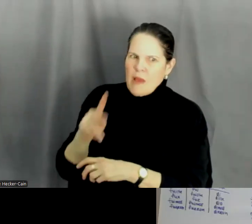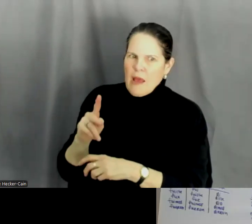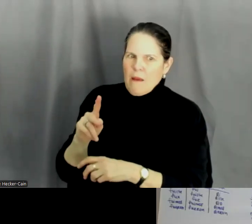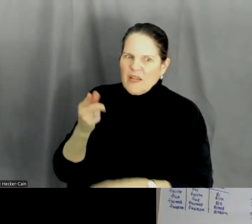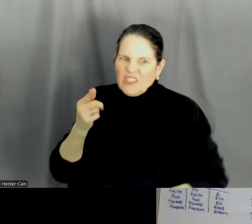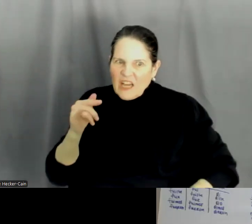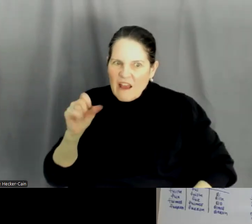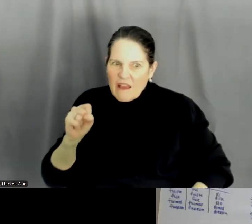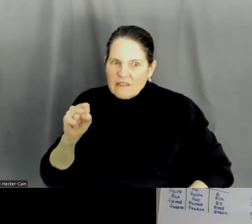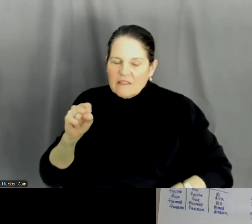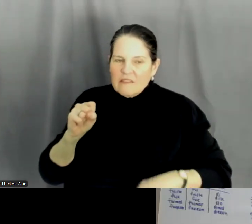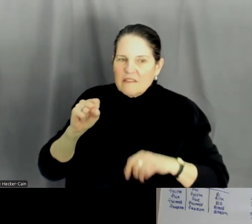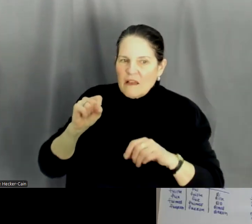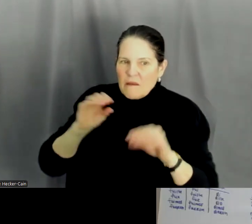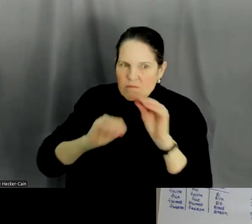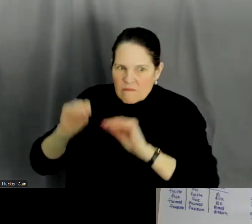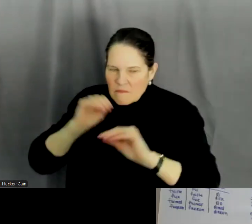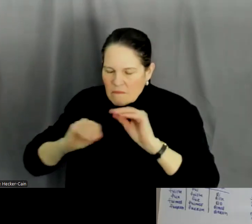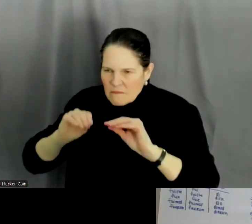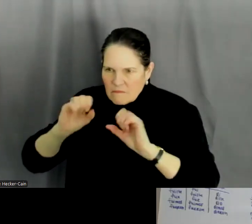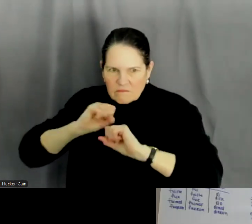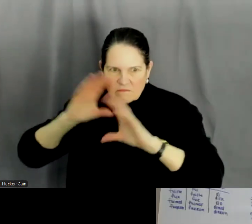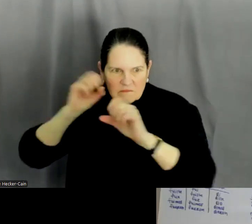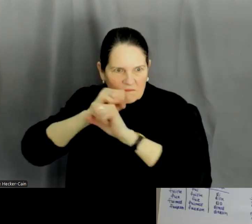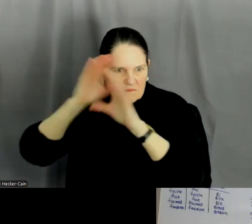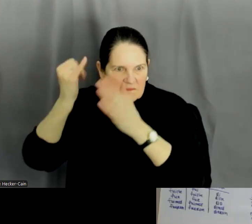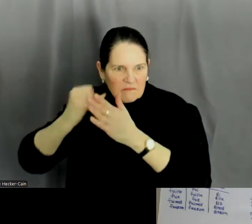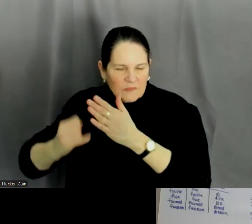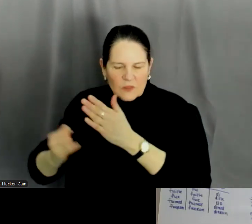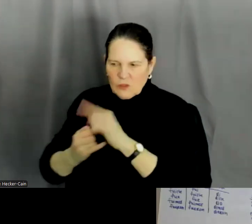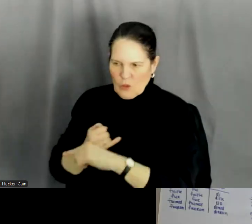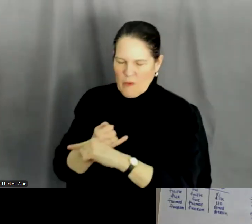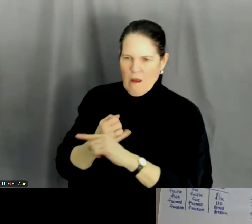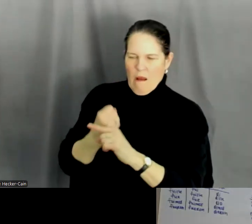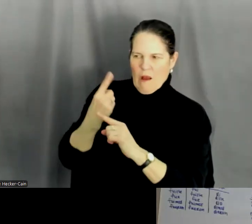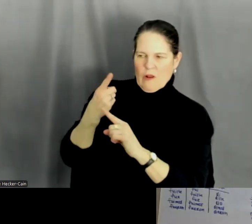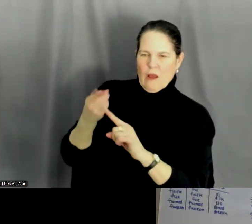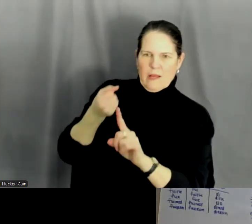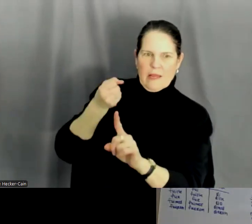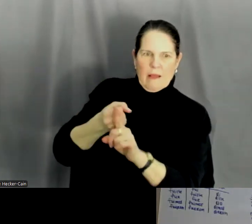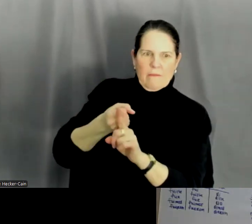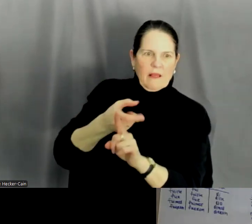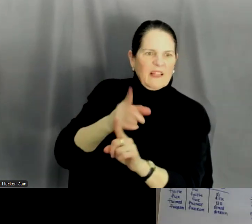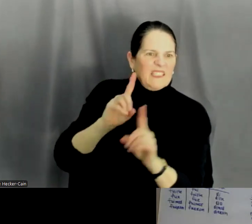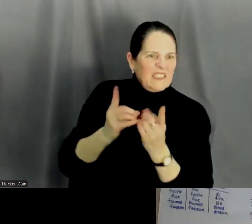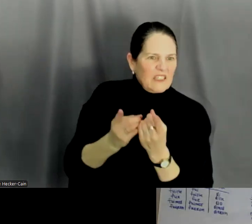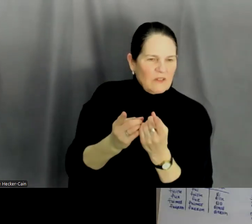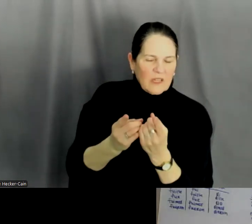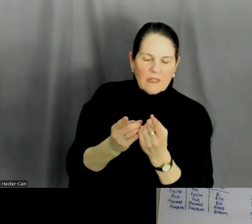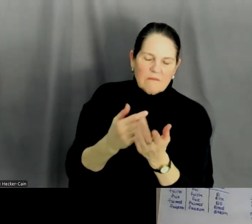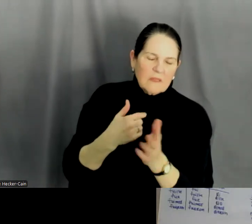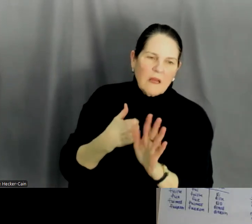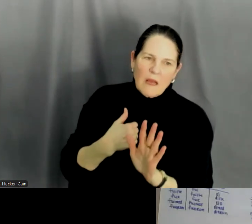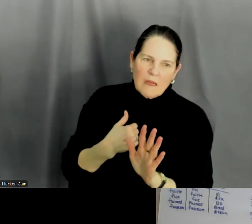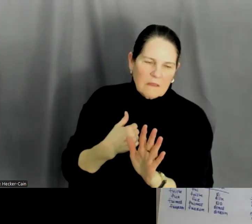GIS mapping to kind of help people to understand how an issue is maybe impacting a particular district. And I honestly,